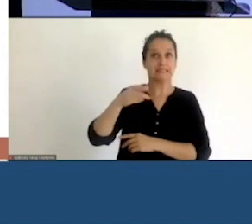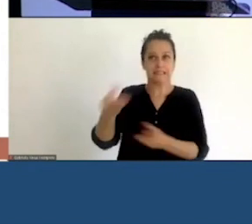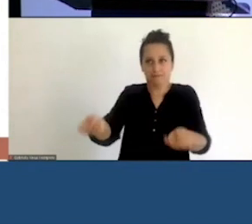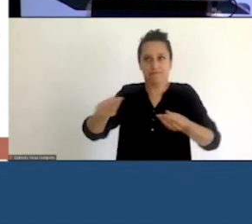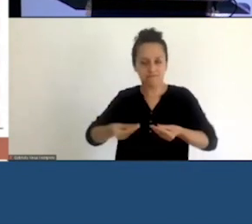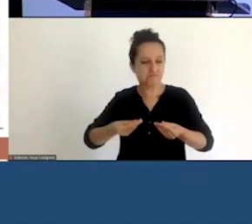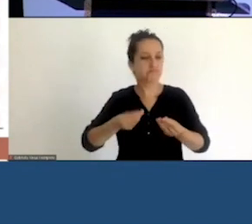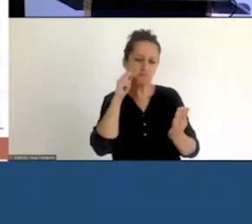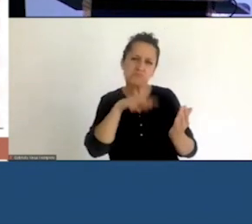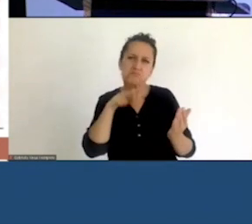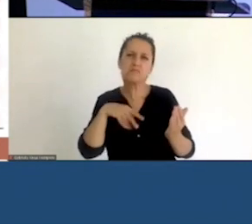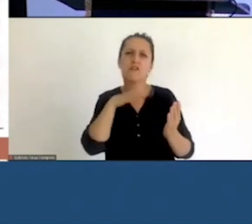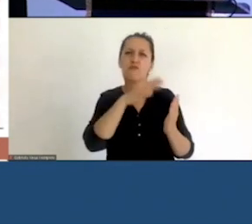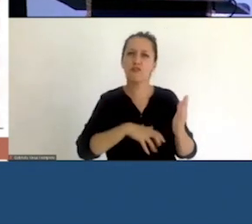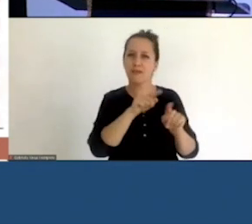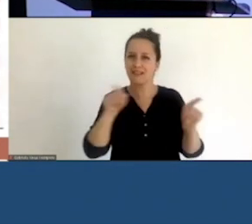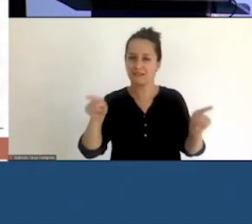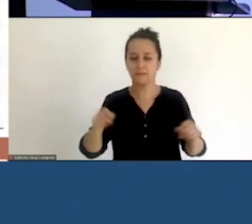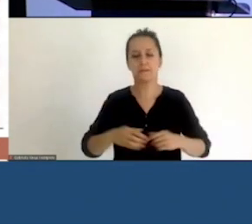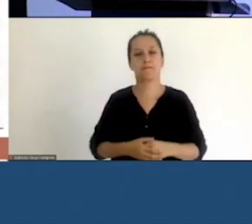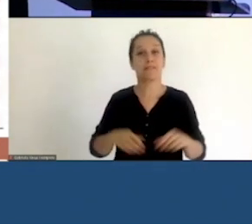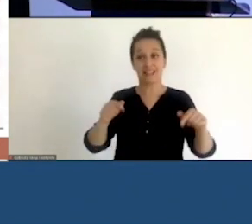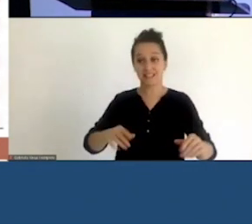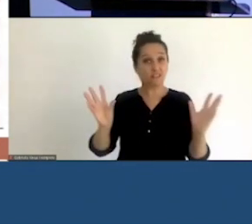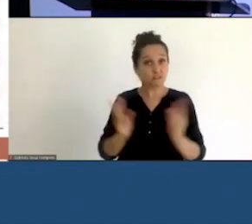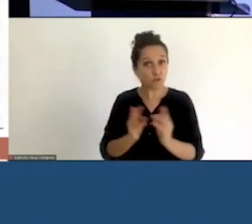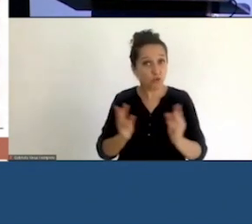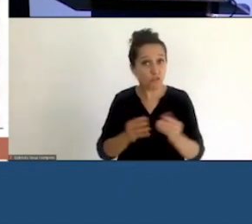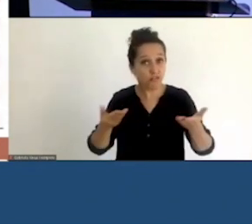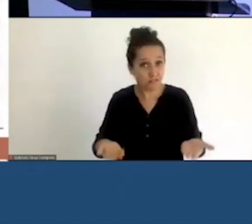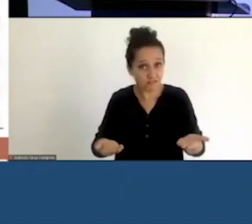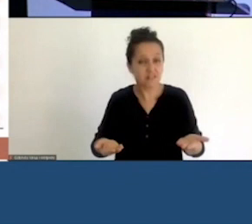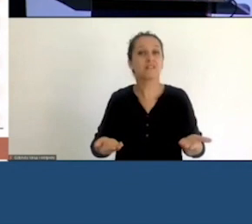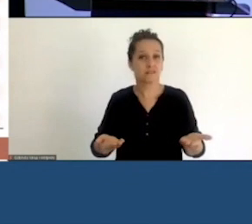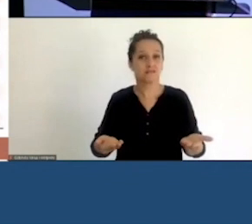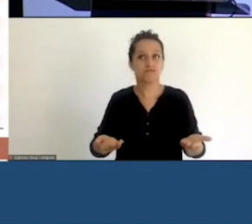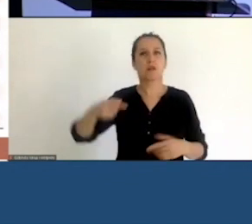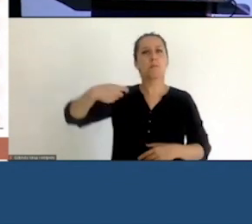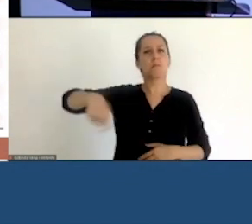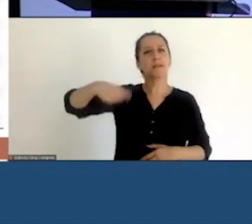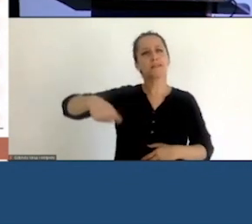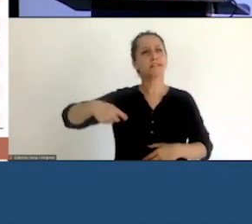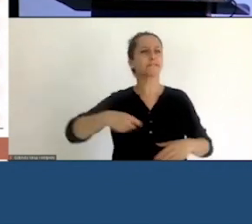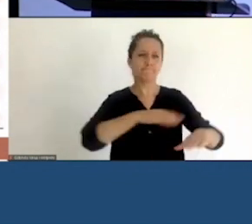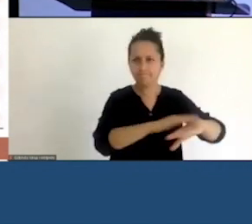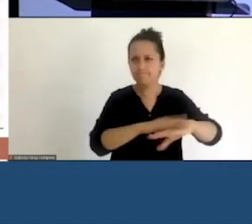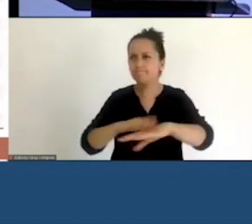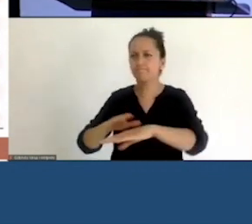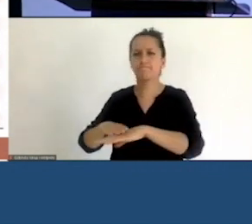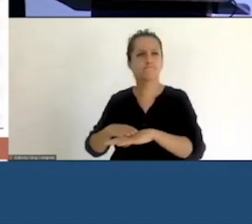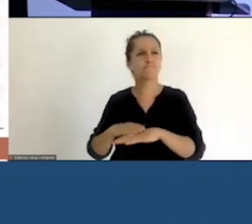So our region has advanced tremendously, and this meeting, where the president